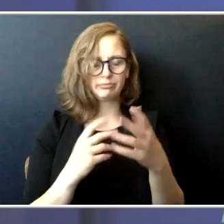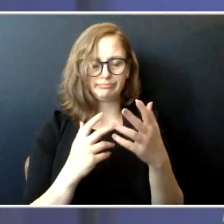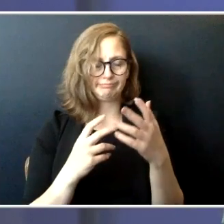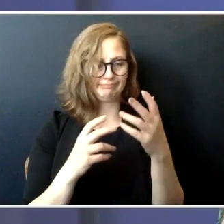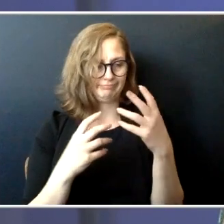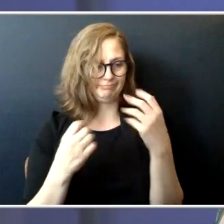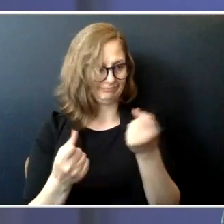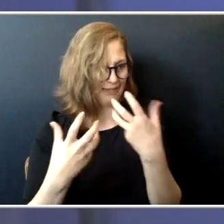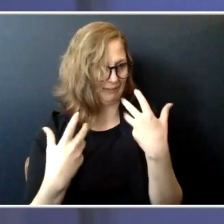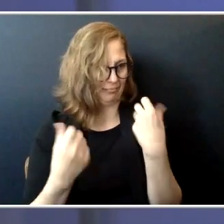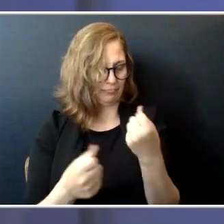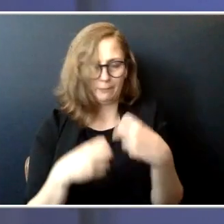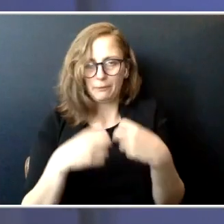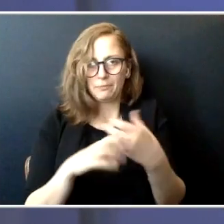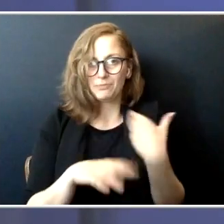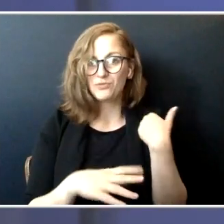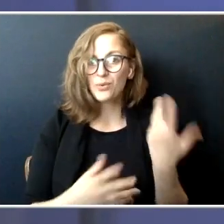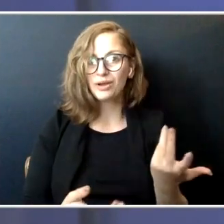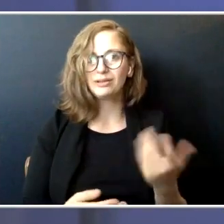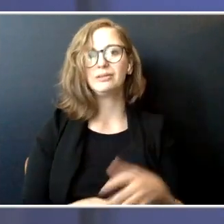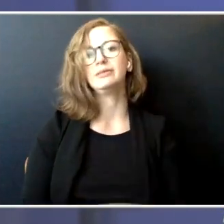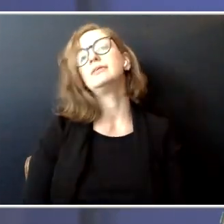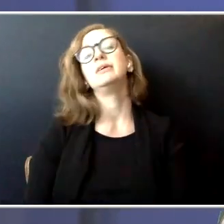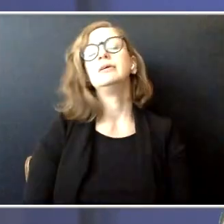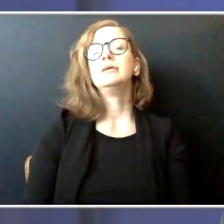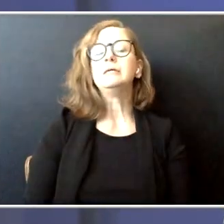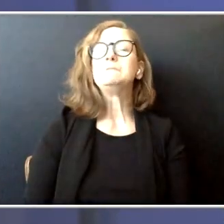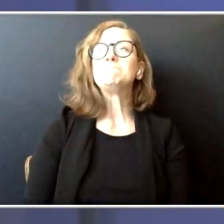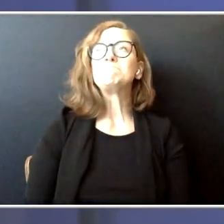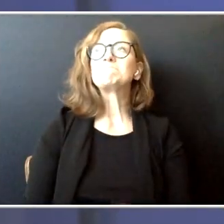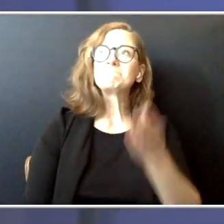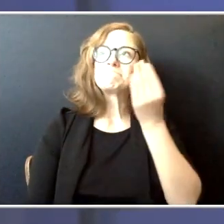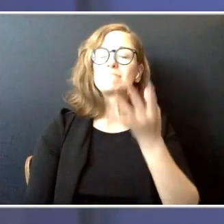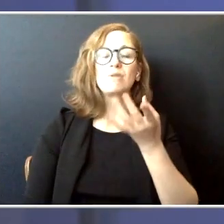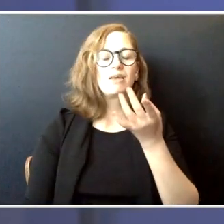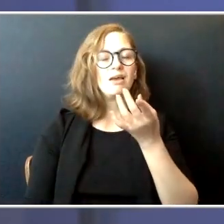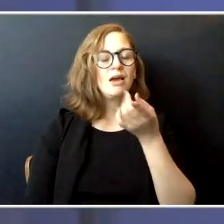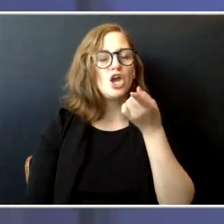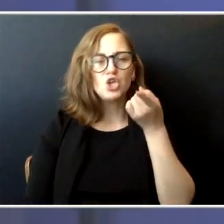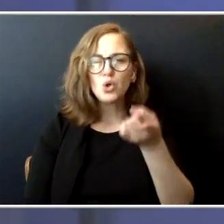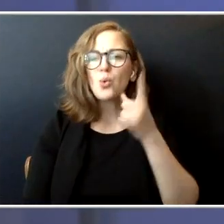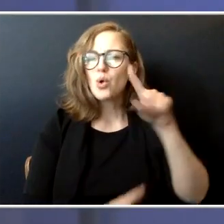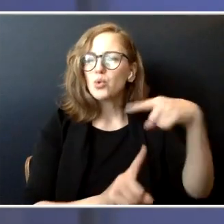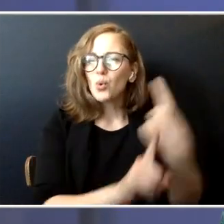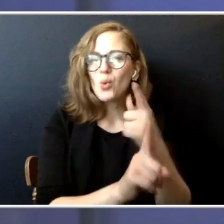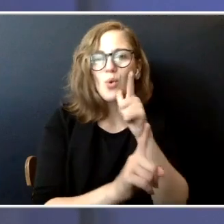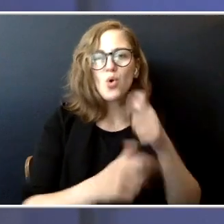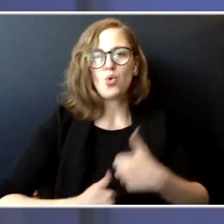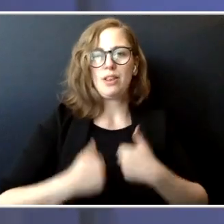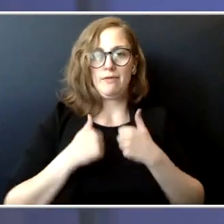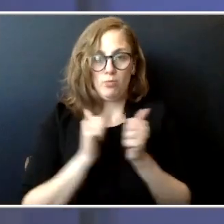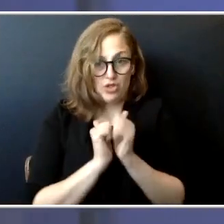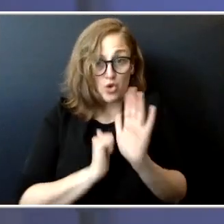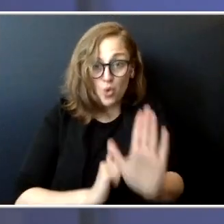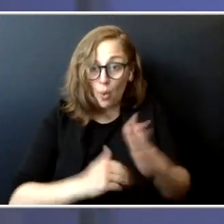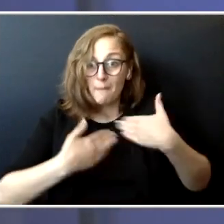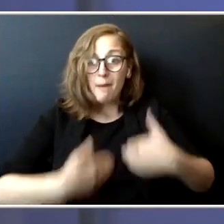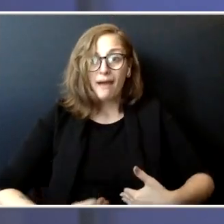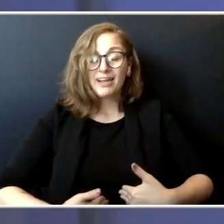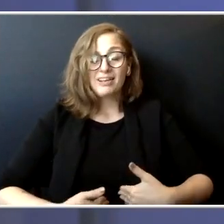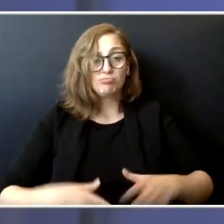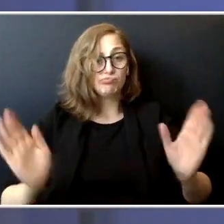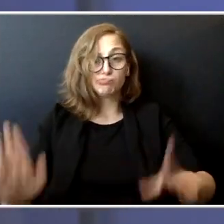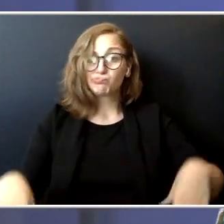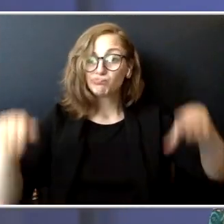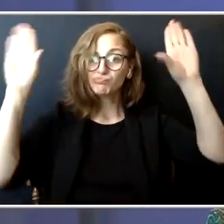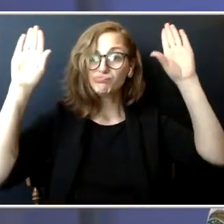That you're the only person that's lived with your body your entire life. And whether you have no issues and have been living in great